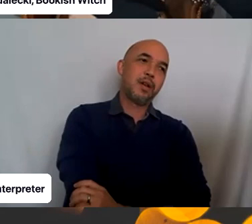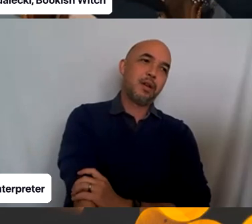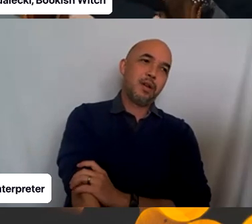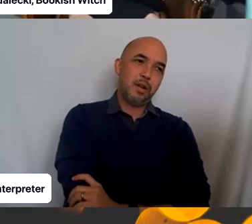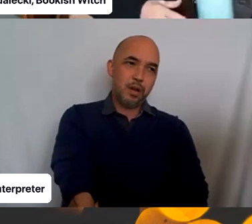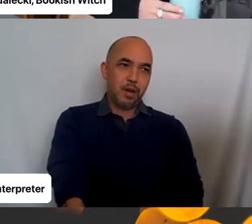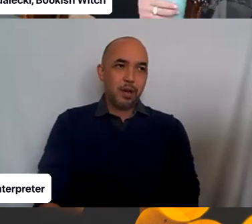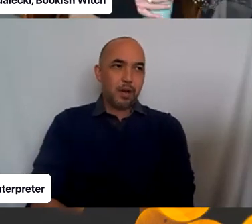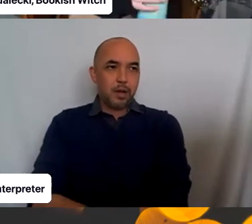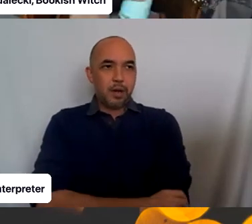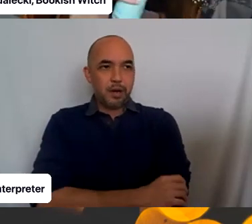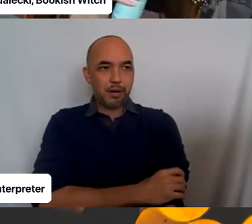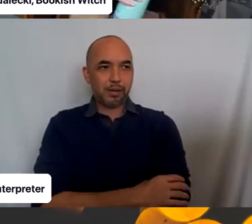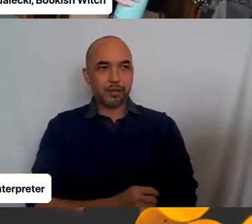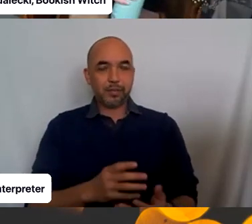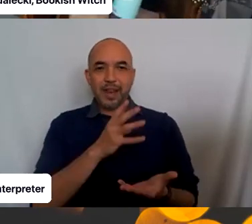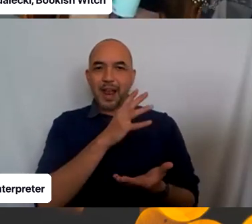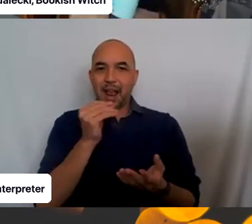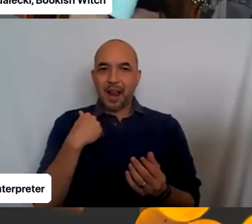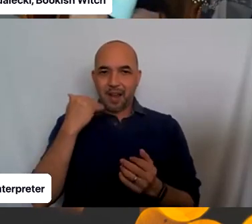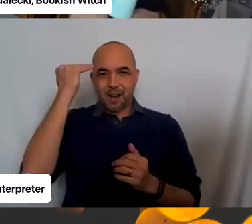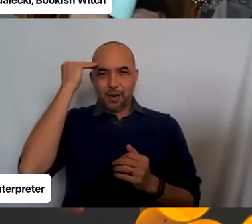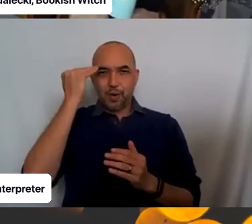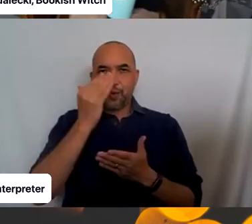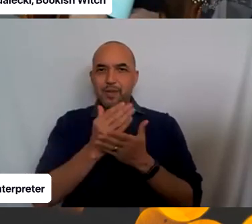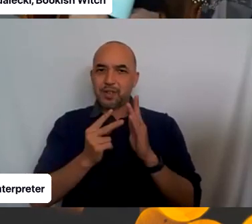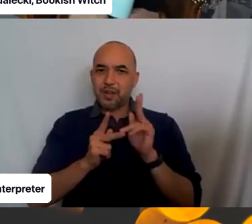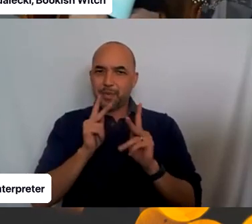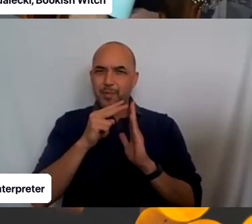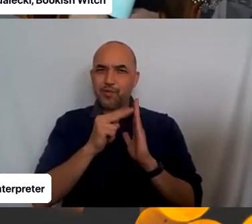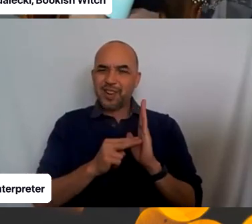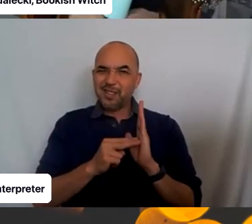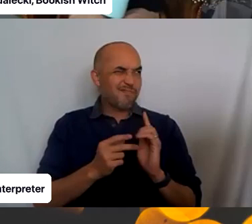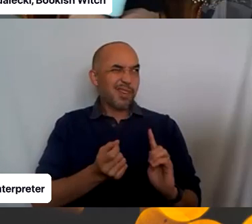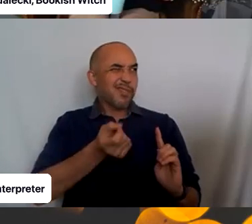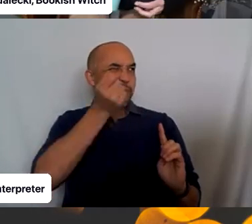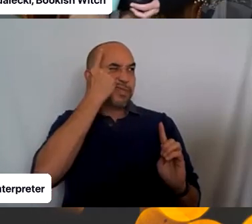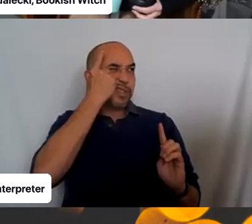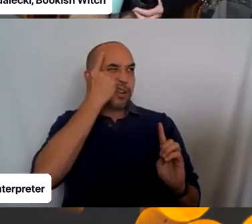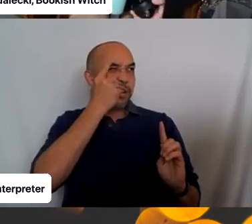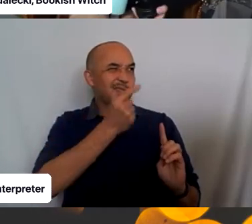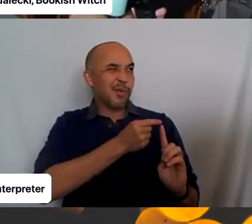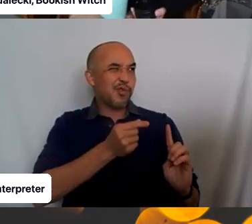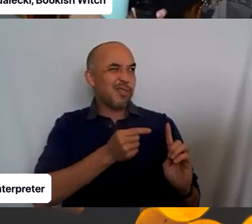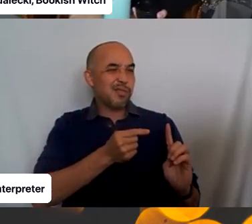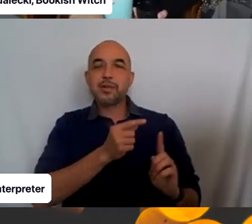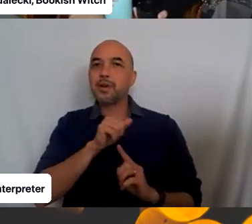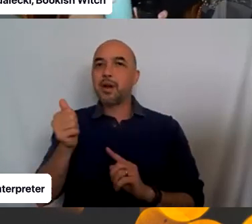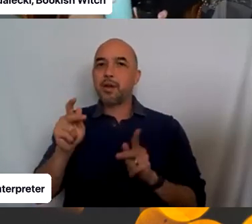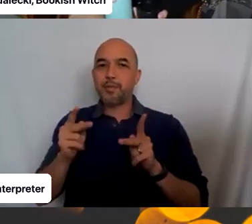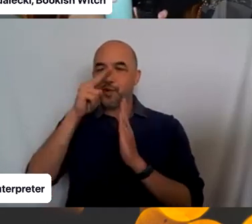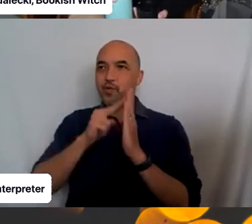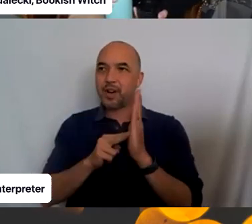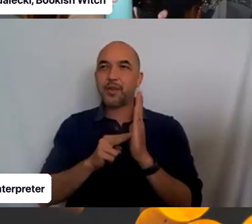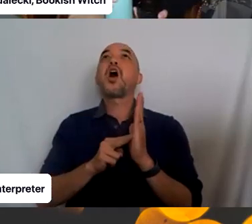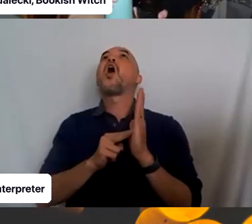people, some people read it and that I don't get it. I don't get the comp titles. I don't feel that. And then other people read it and they're like,